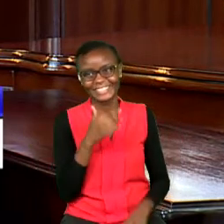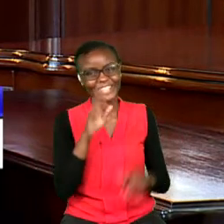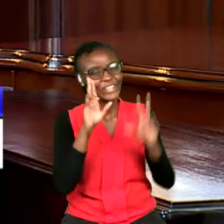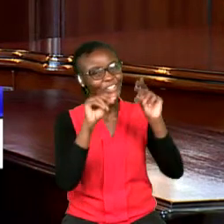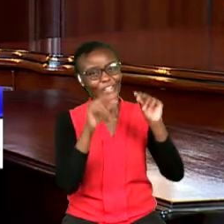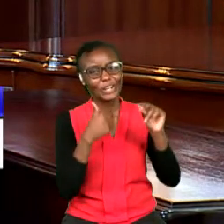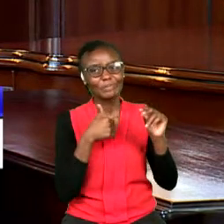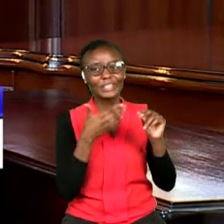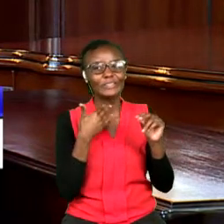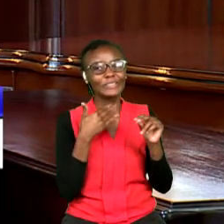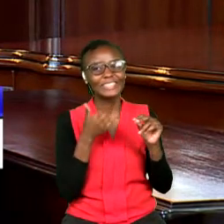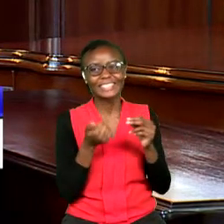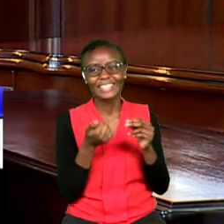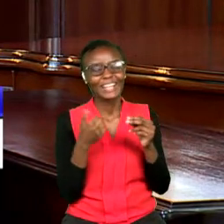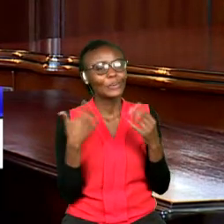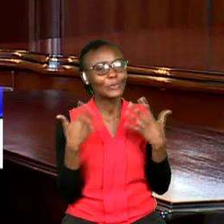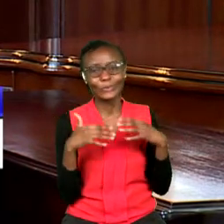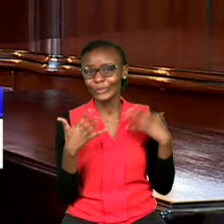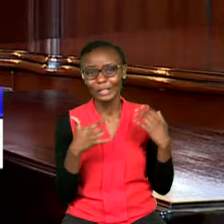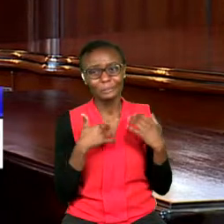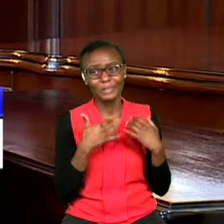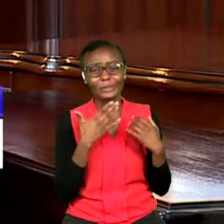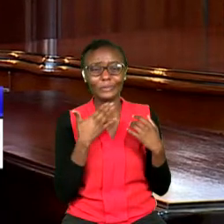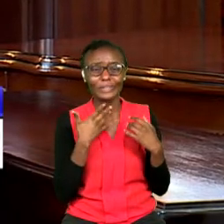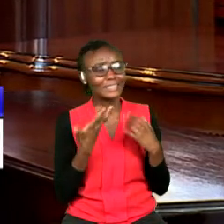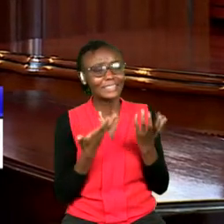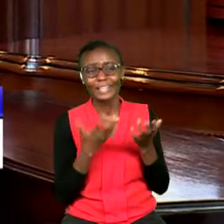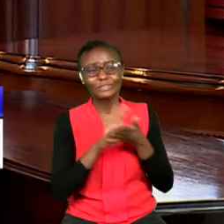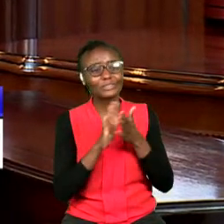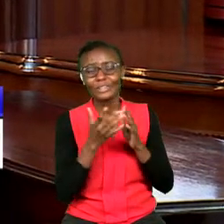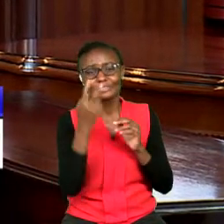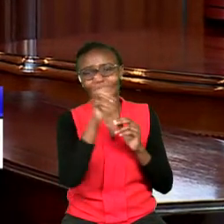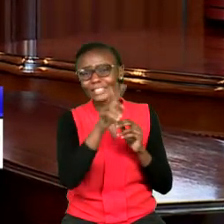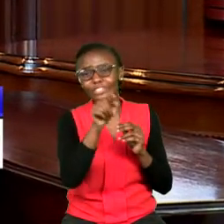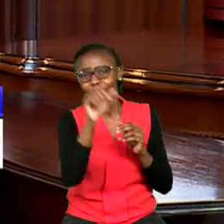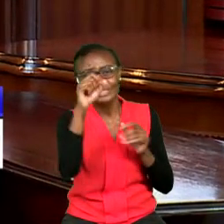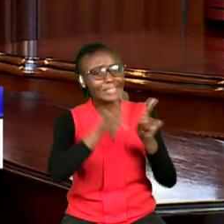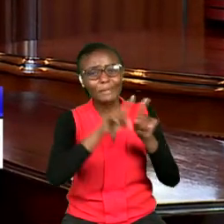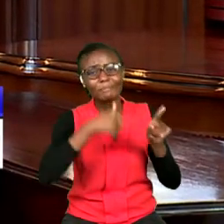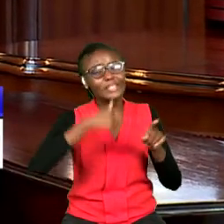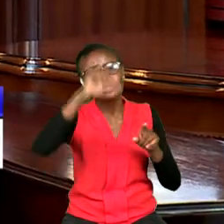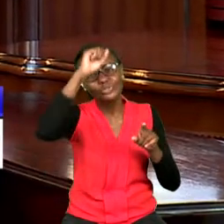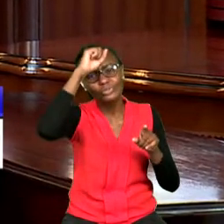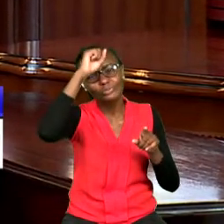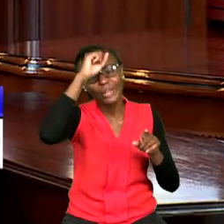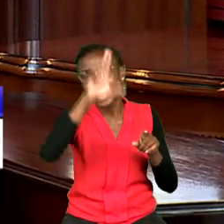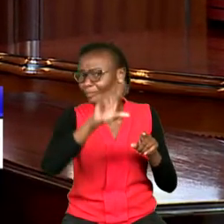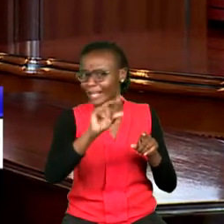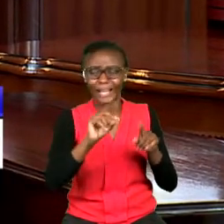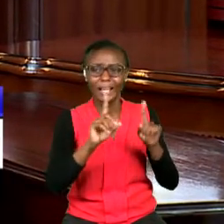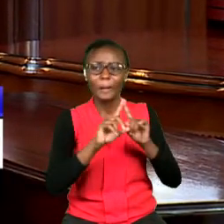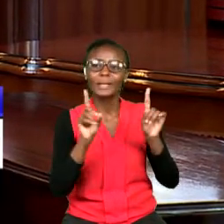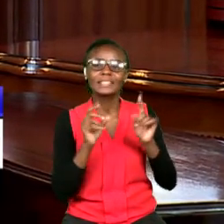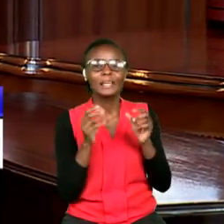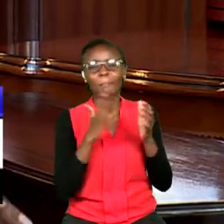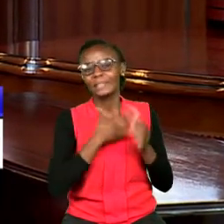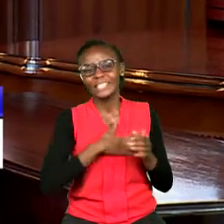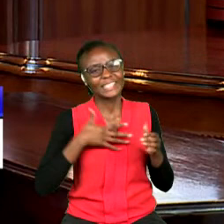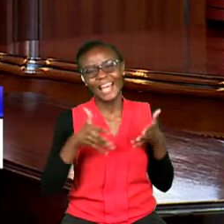to make myself look stupid in front of my children. So allow me